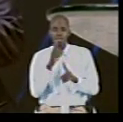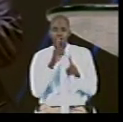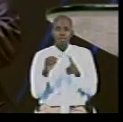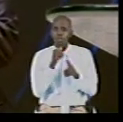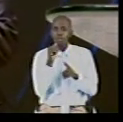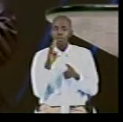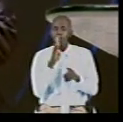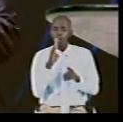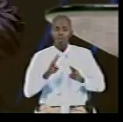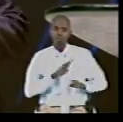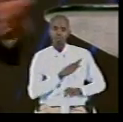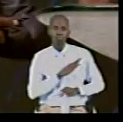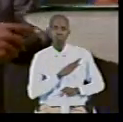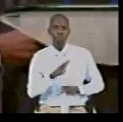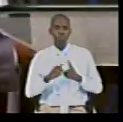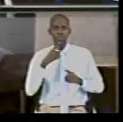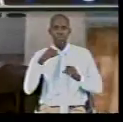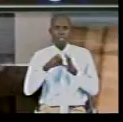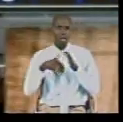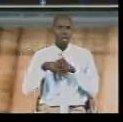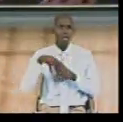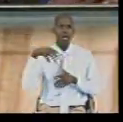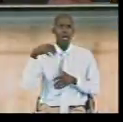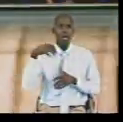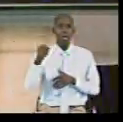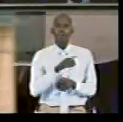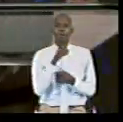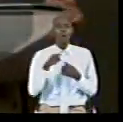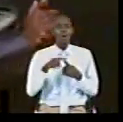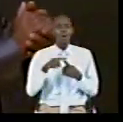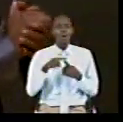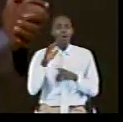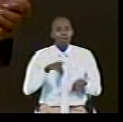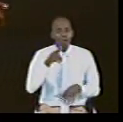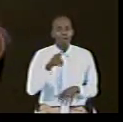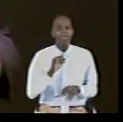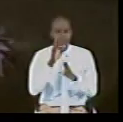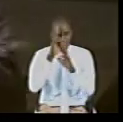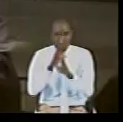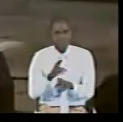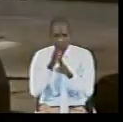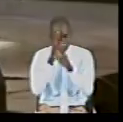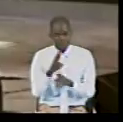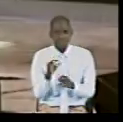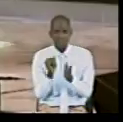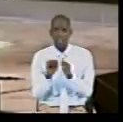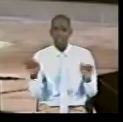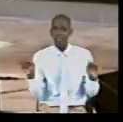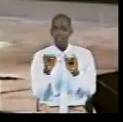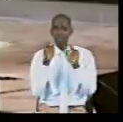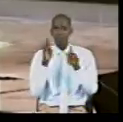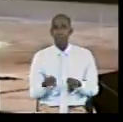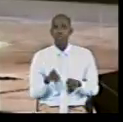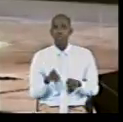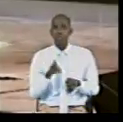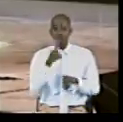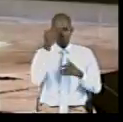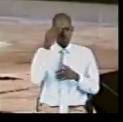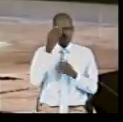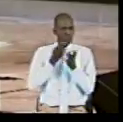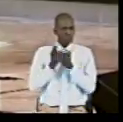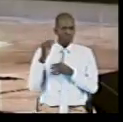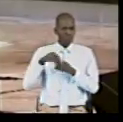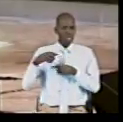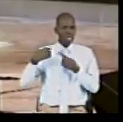carpet? And when he calls you, you say, yes, sir, yes, sir. You have it in your heart. You have it in your